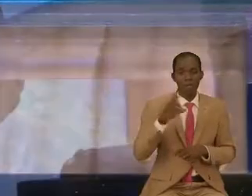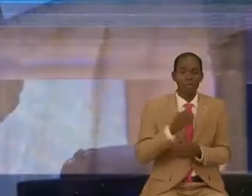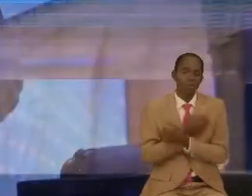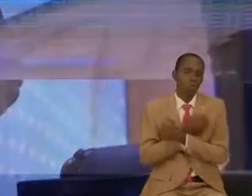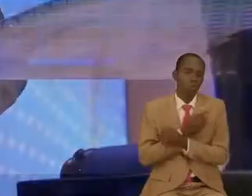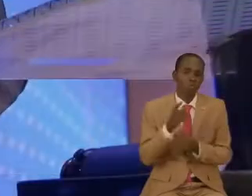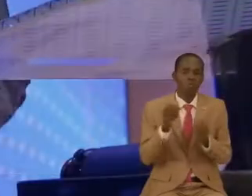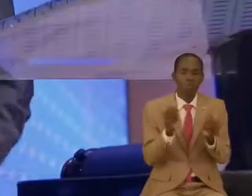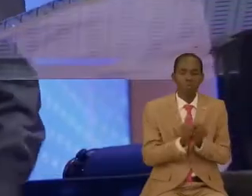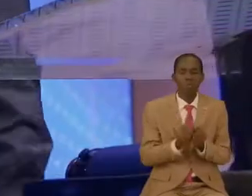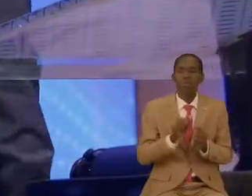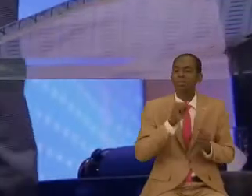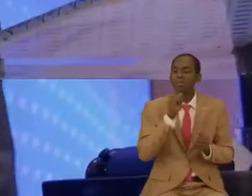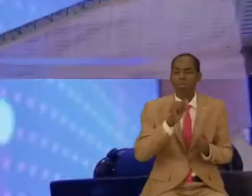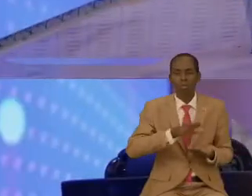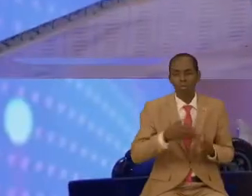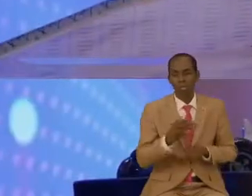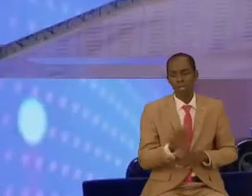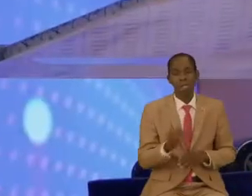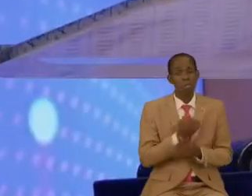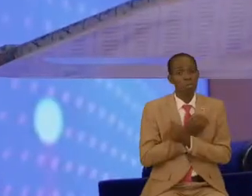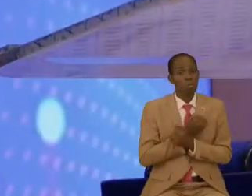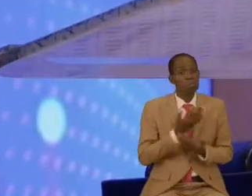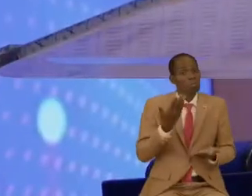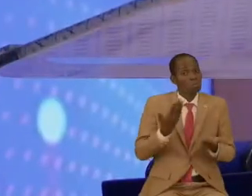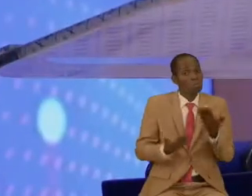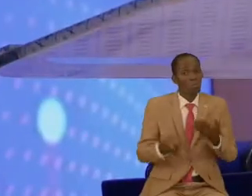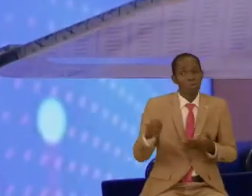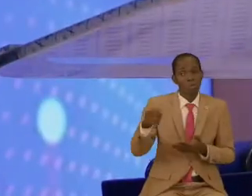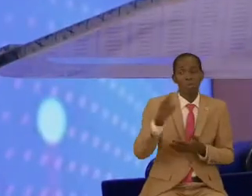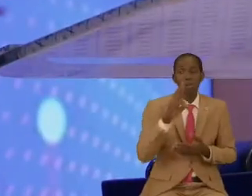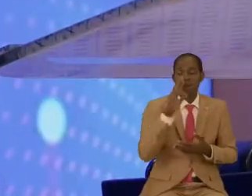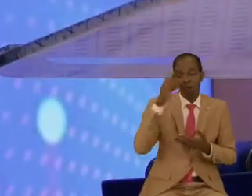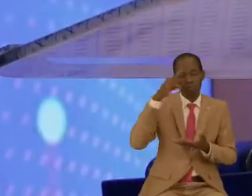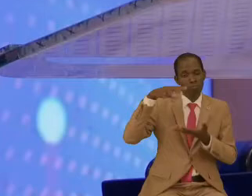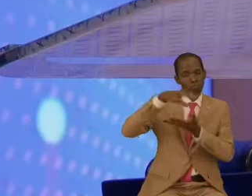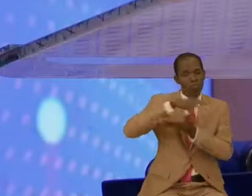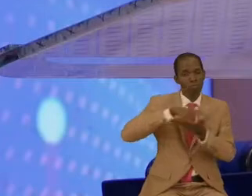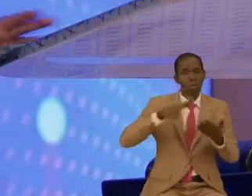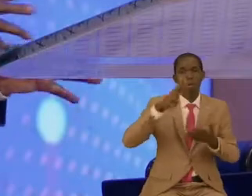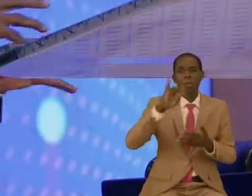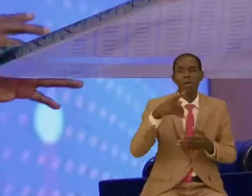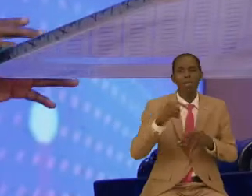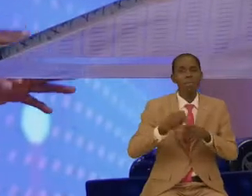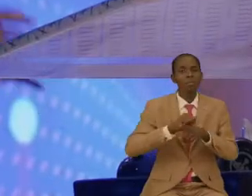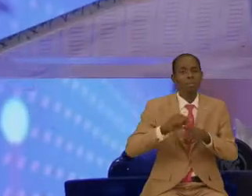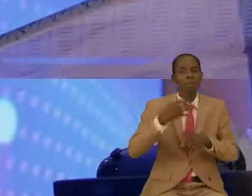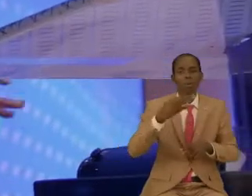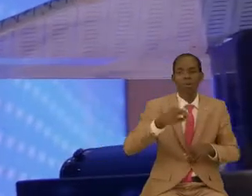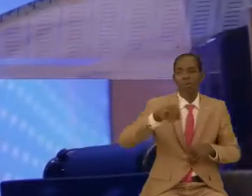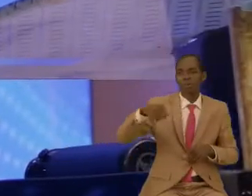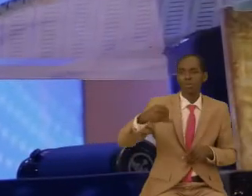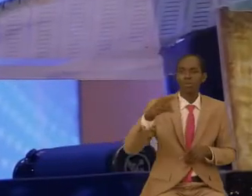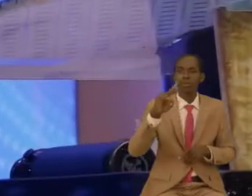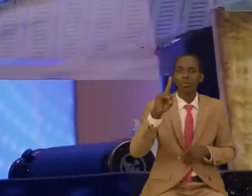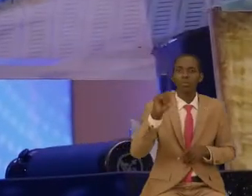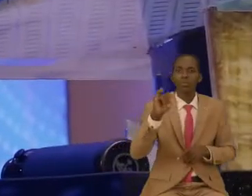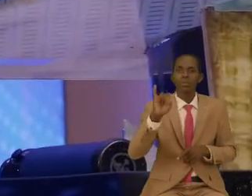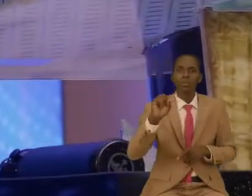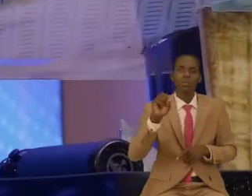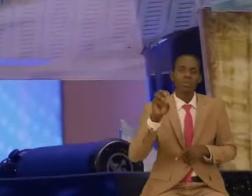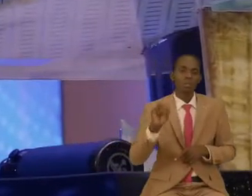undying love. And even though you are being confused by Judaizers who are trying to compel you